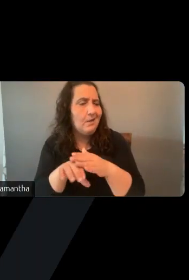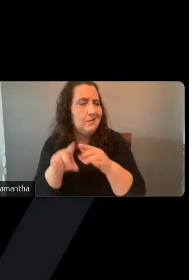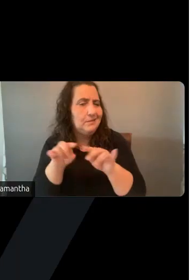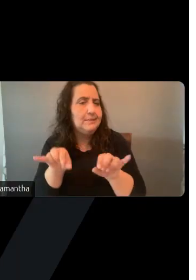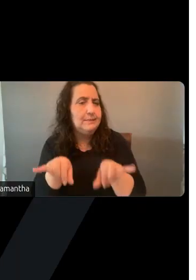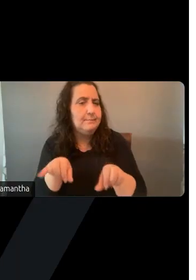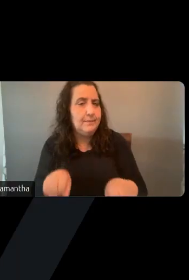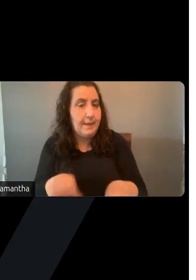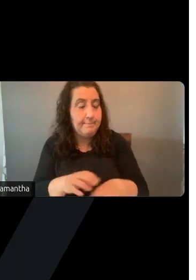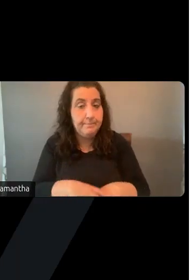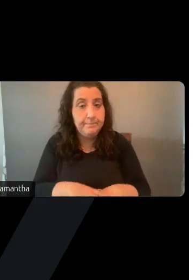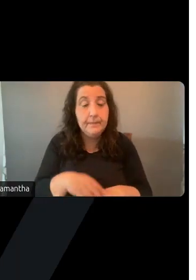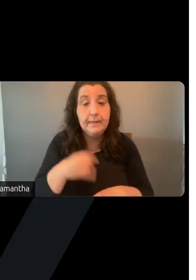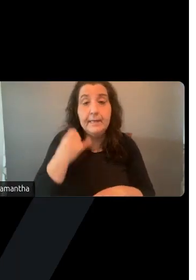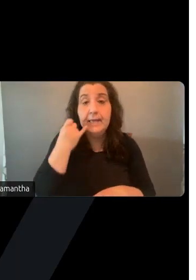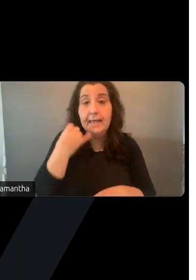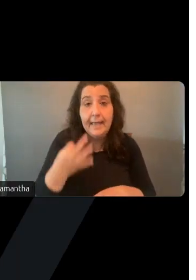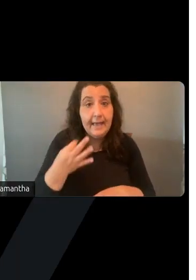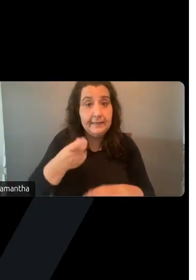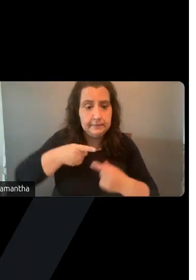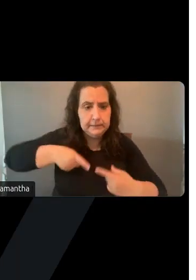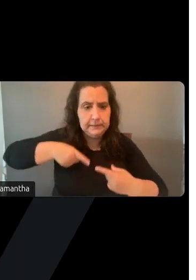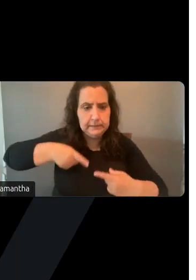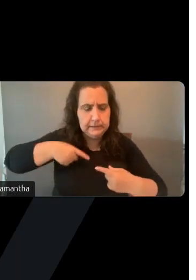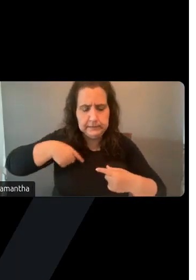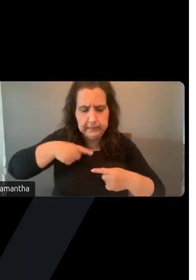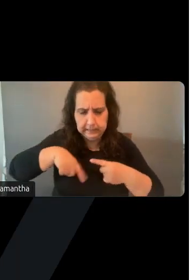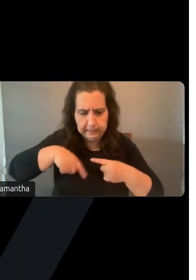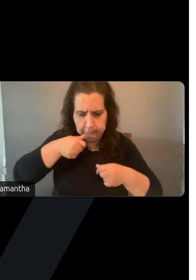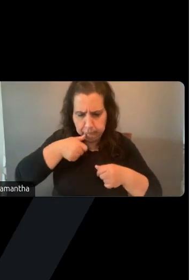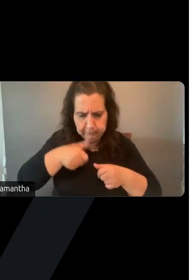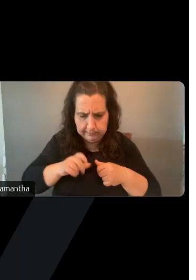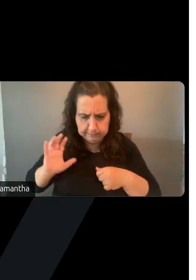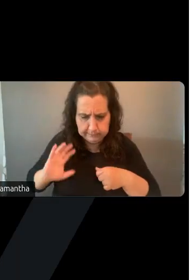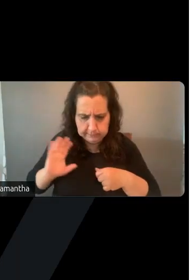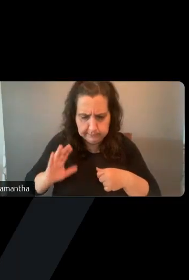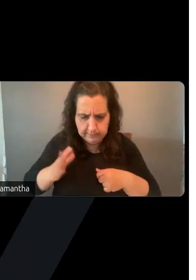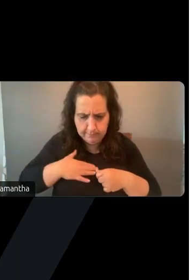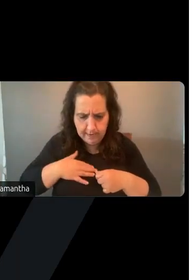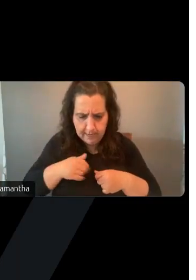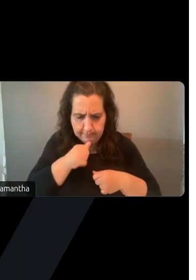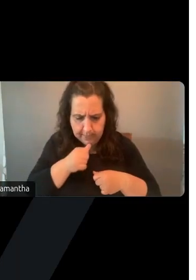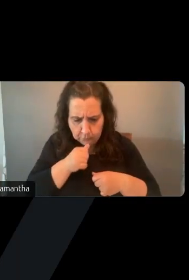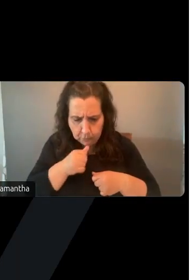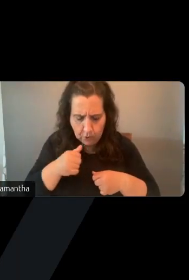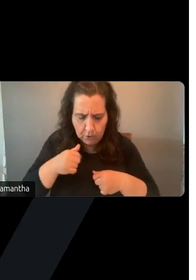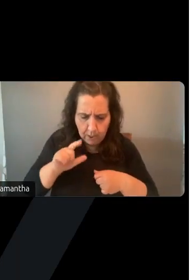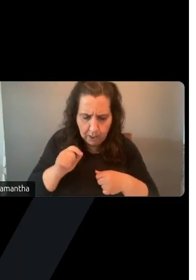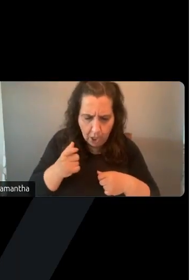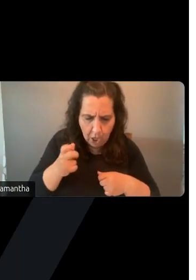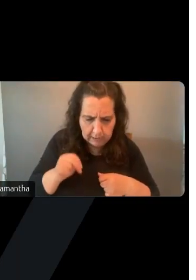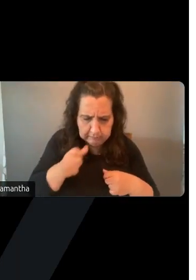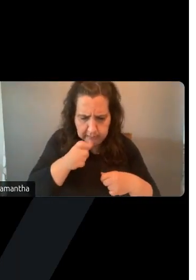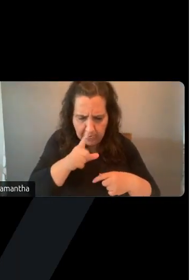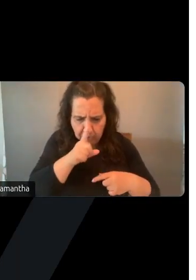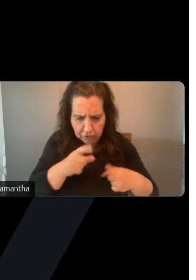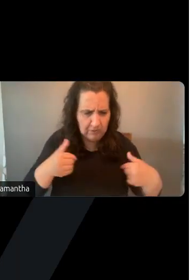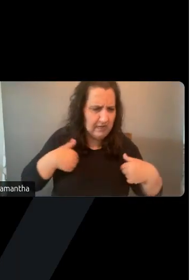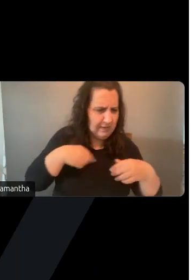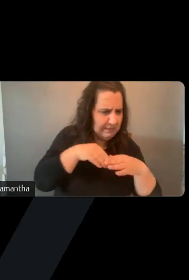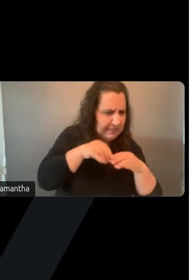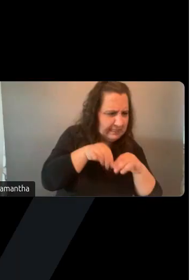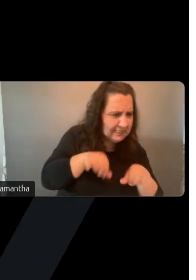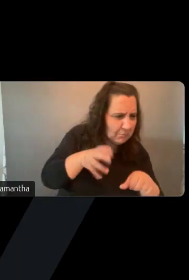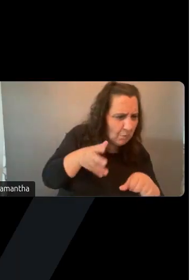If for any reason you can't remember your previous login information or not sure if you have been in our system